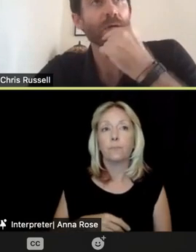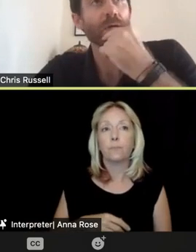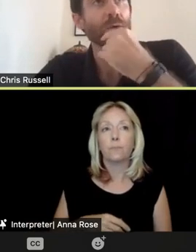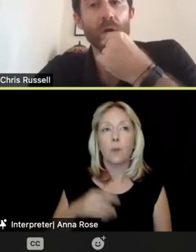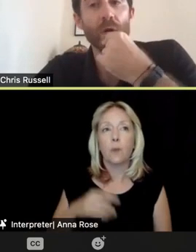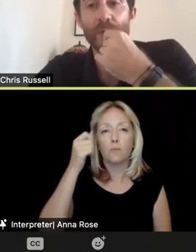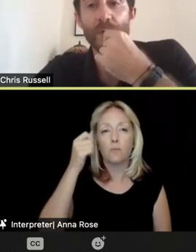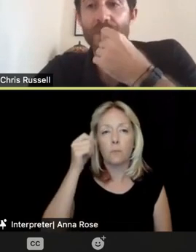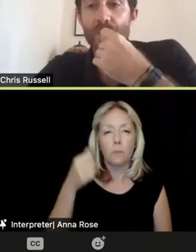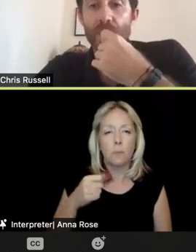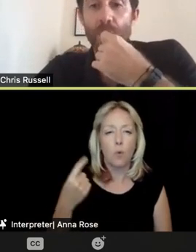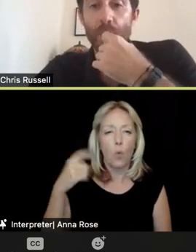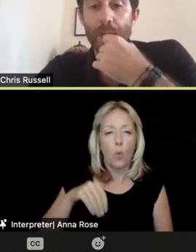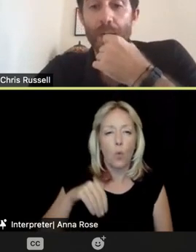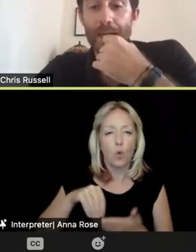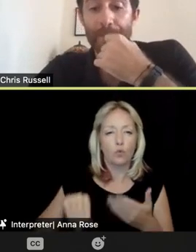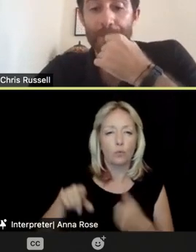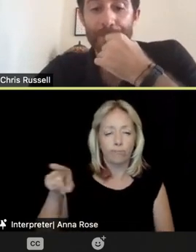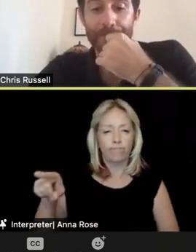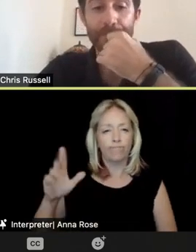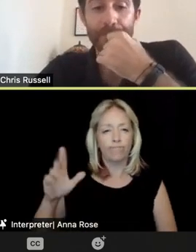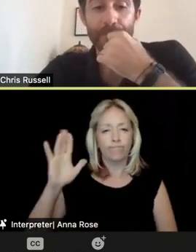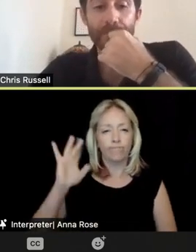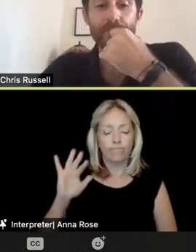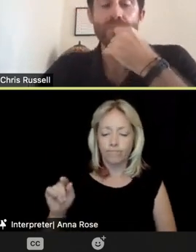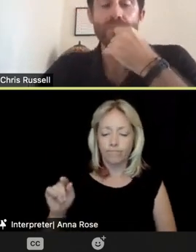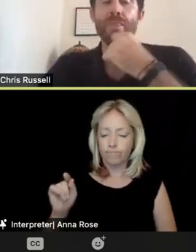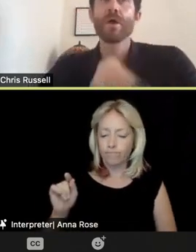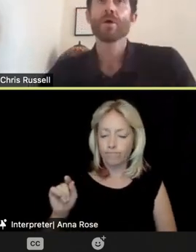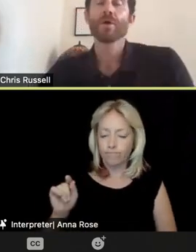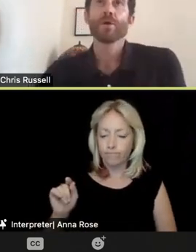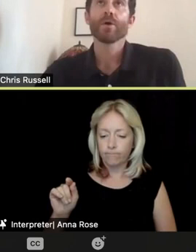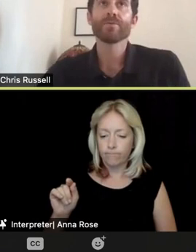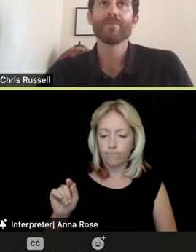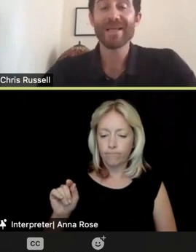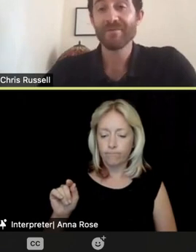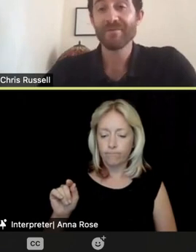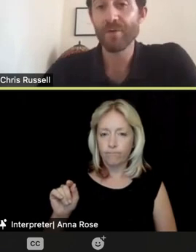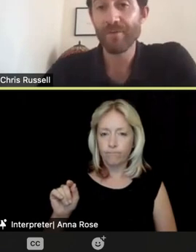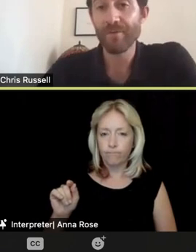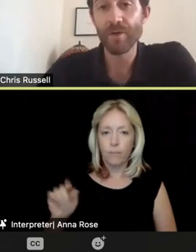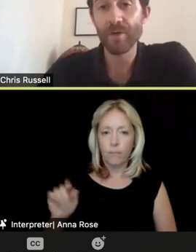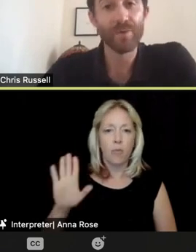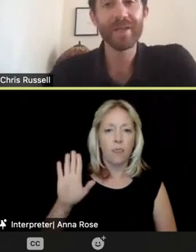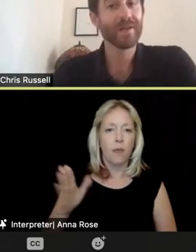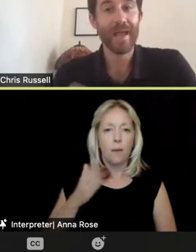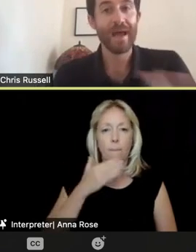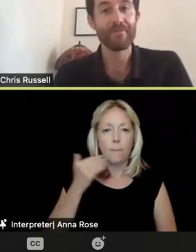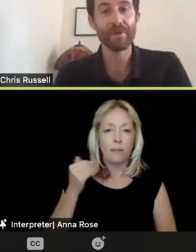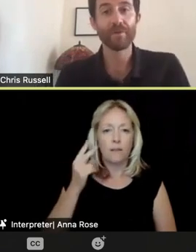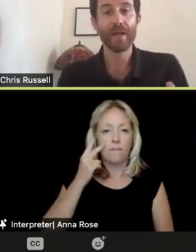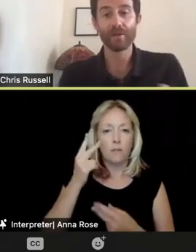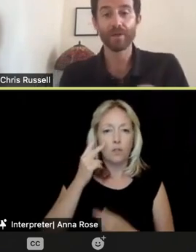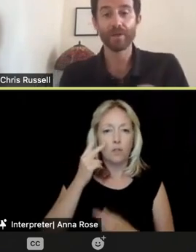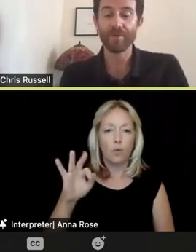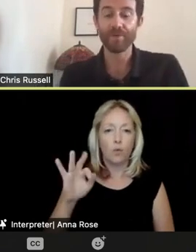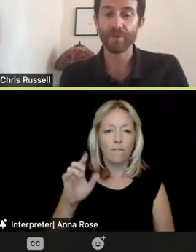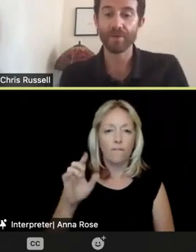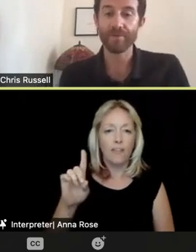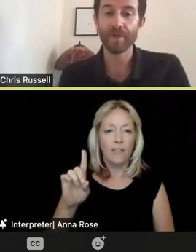was working with a student who whose best visual field really didn't have the